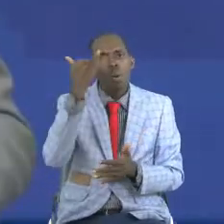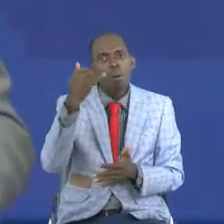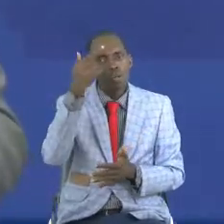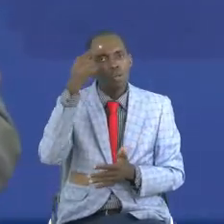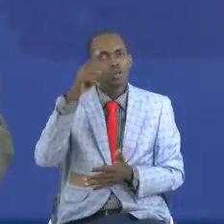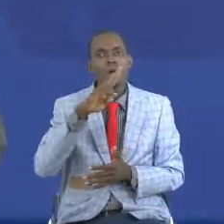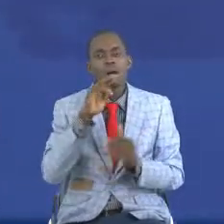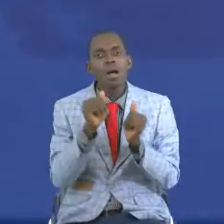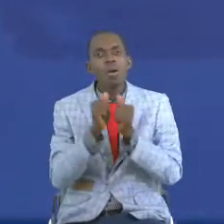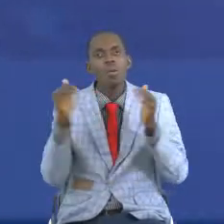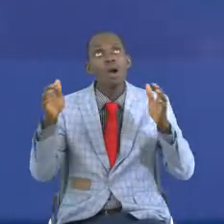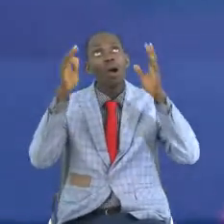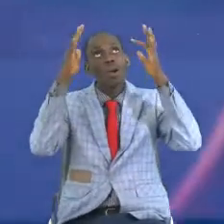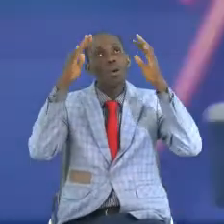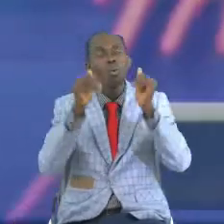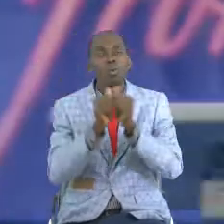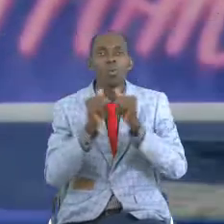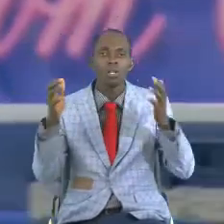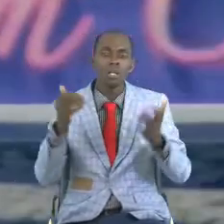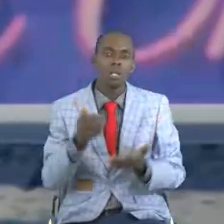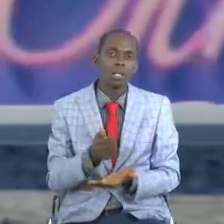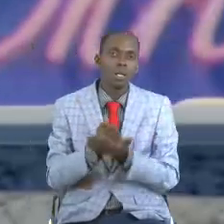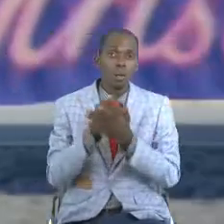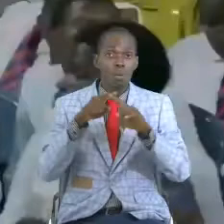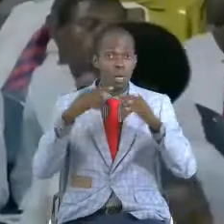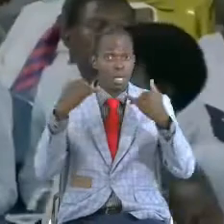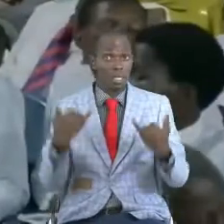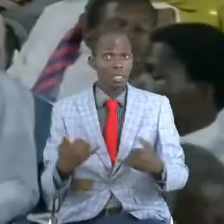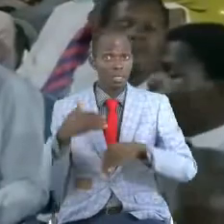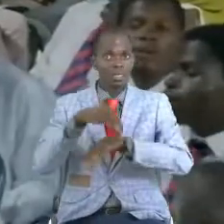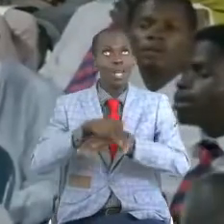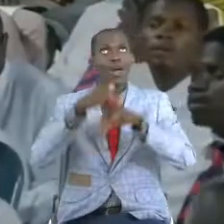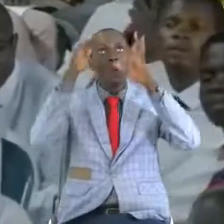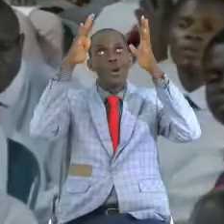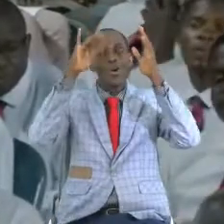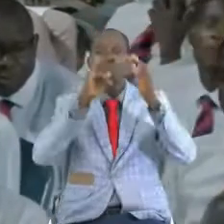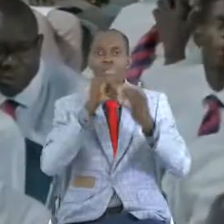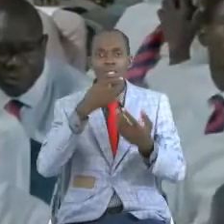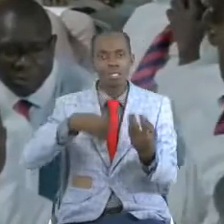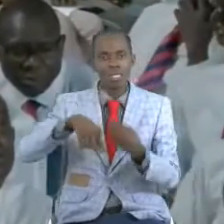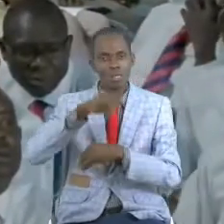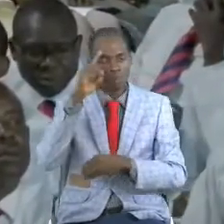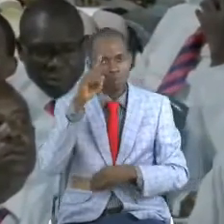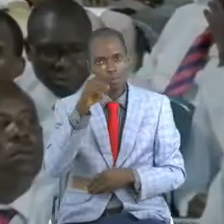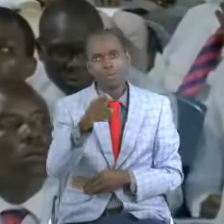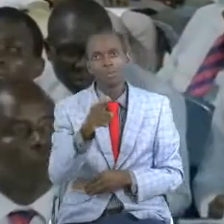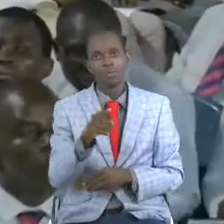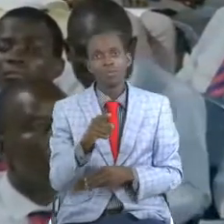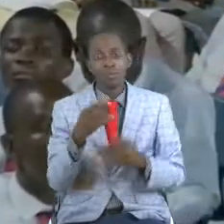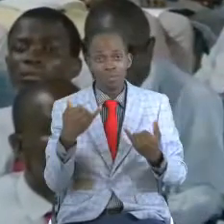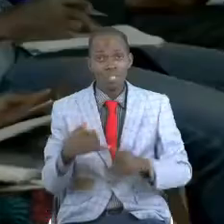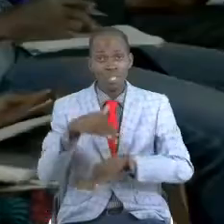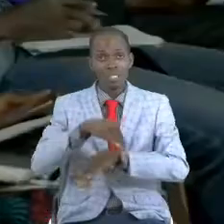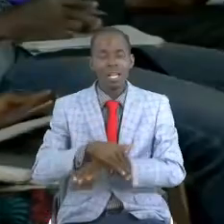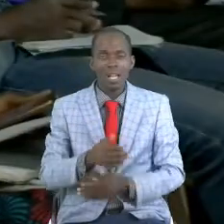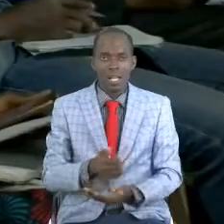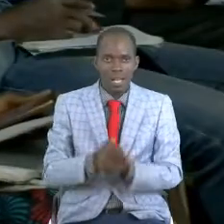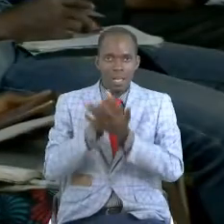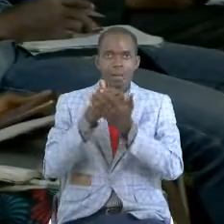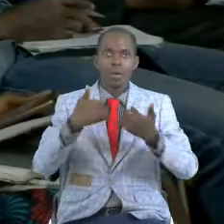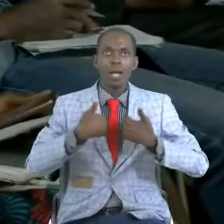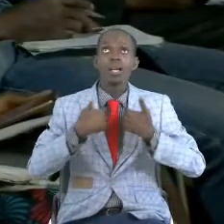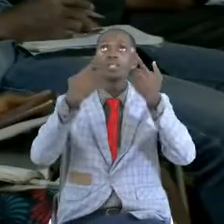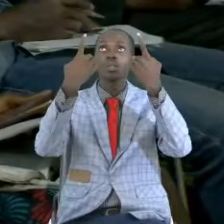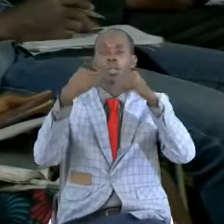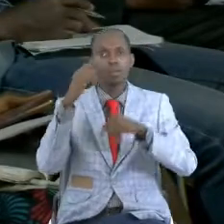are helpless. But tonight, hope has come. Yeah. Tonight, help has come.